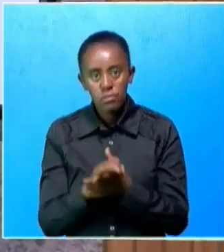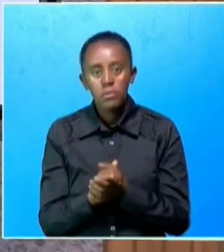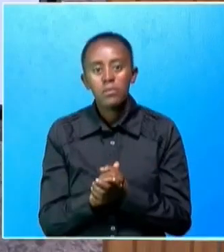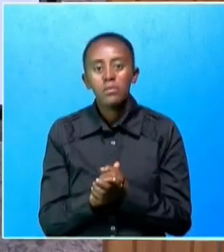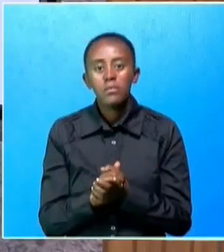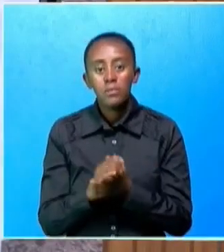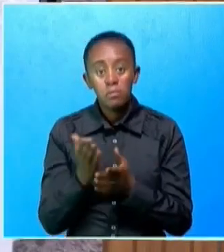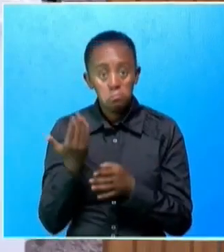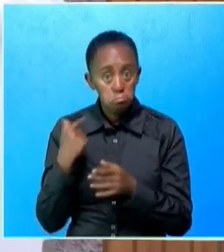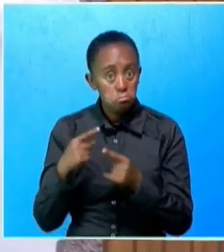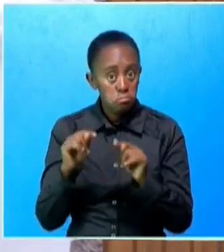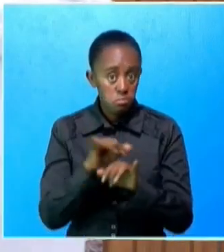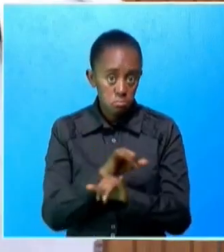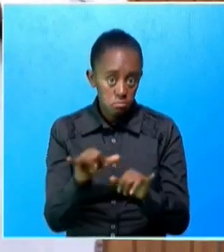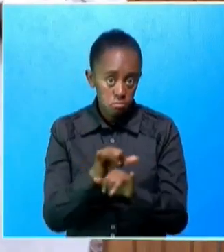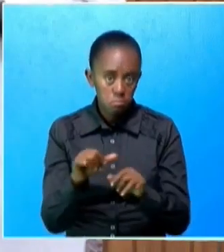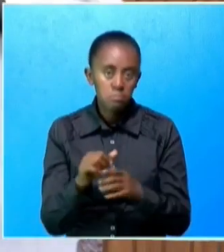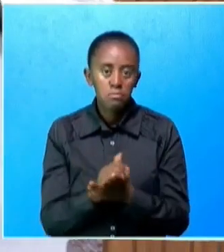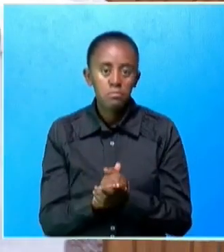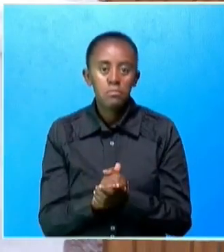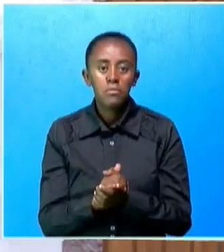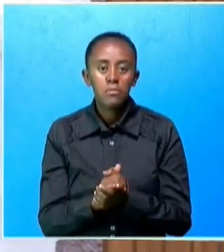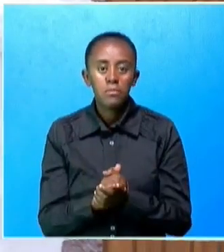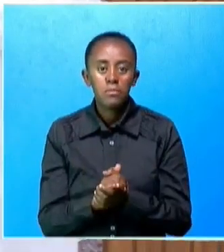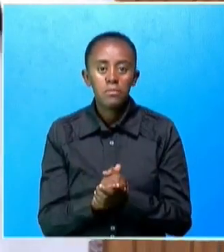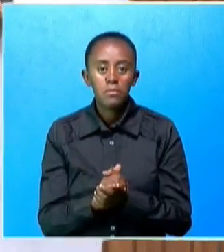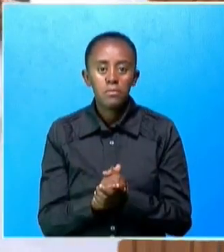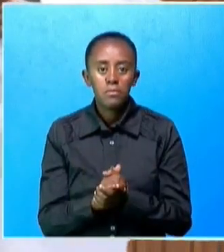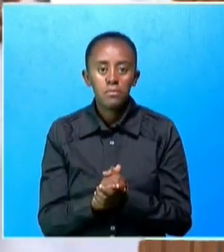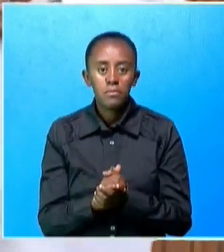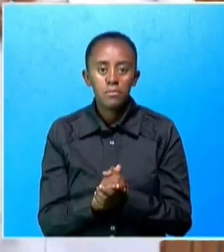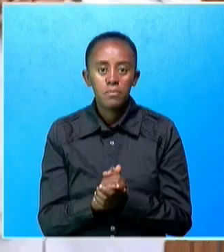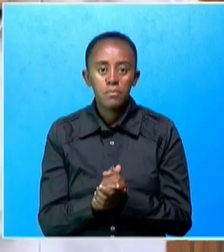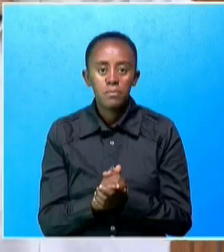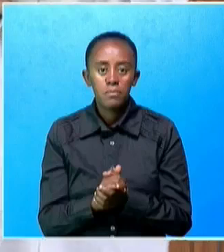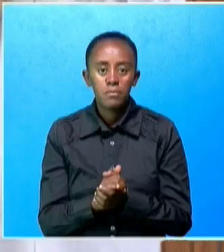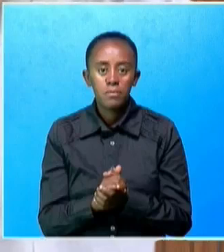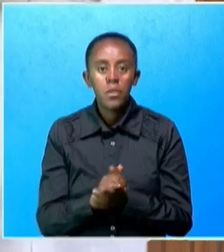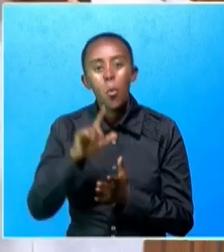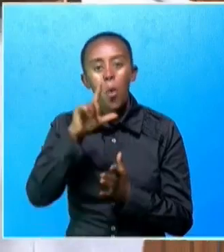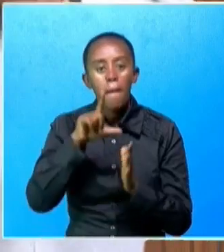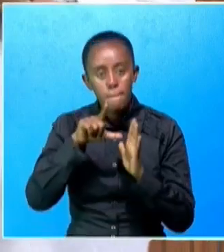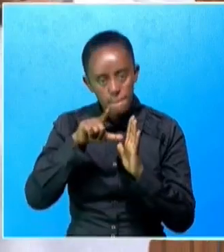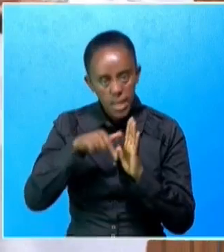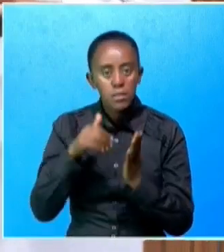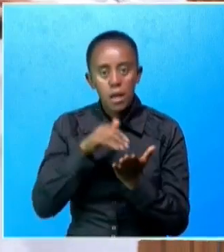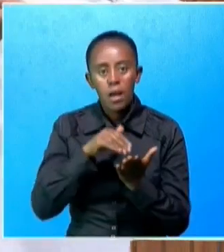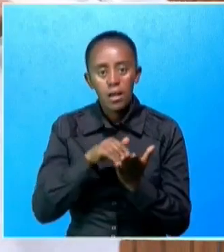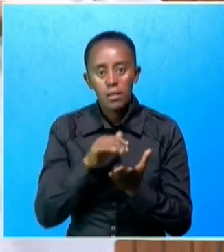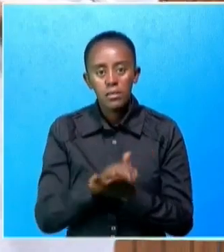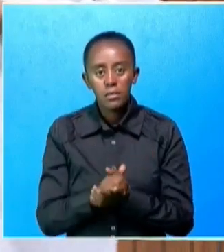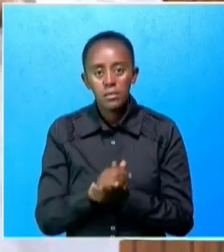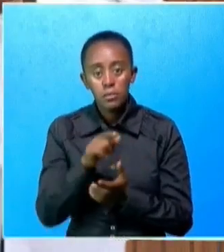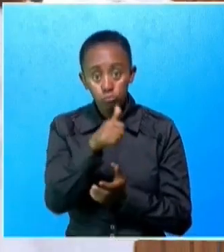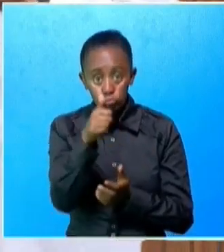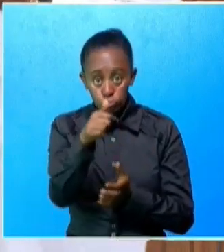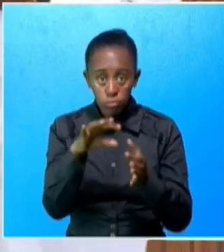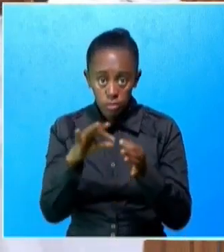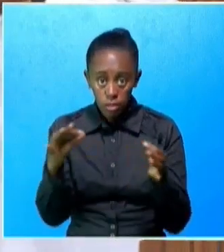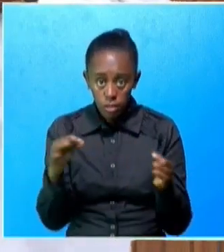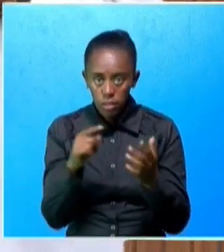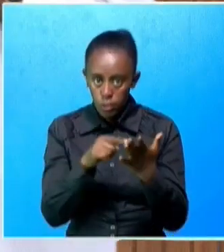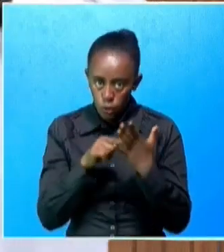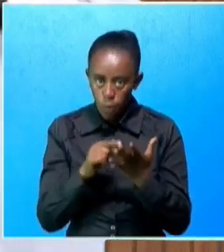tried earlier, right? You're welcome, please. Let me give you that 1 minute again. Make your own sentence and show